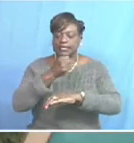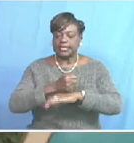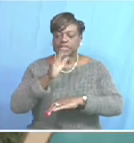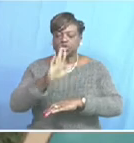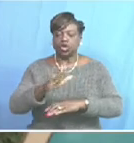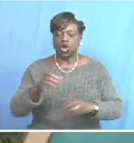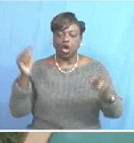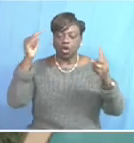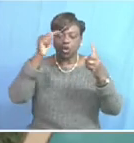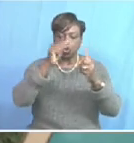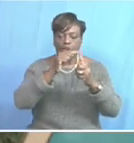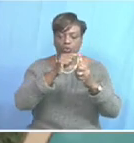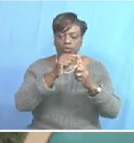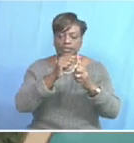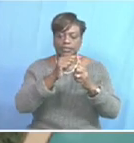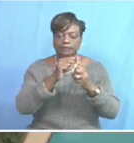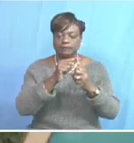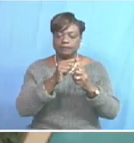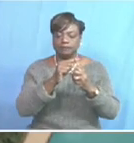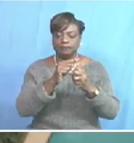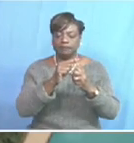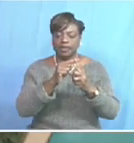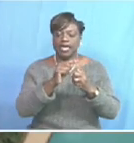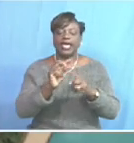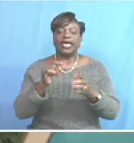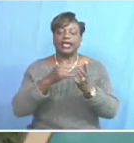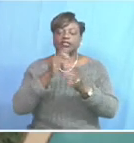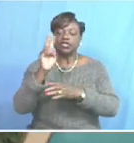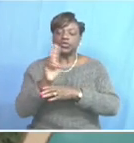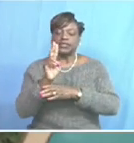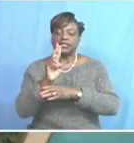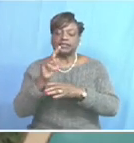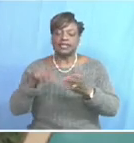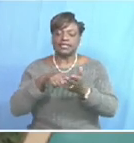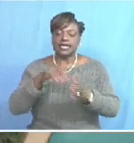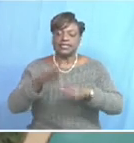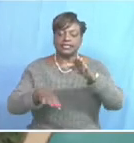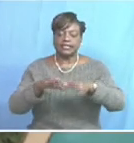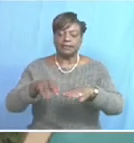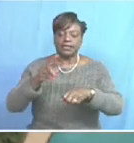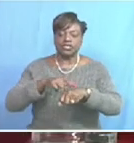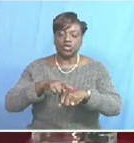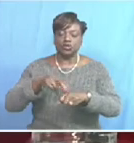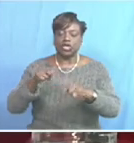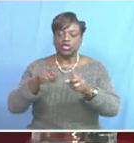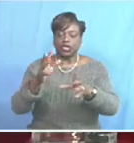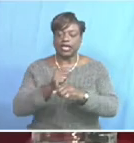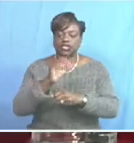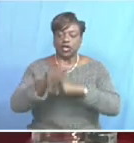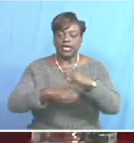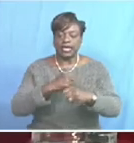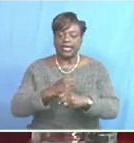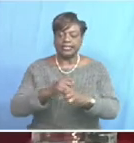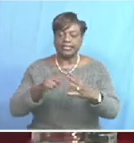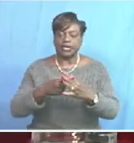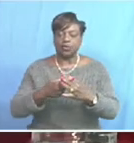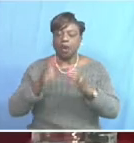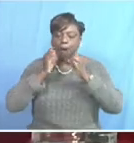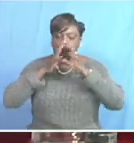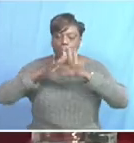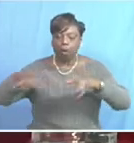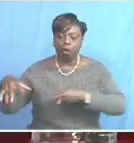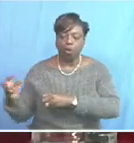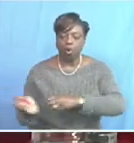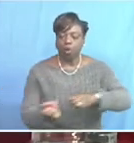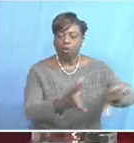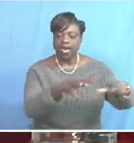entrepreneurial, philanthropic, and really use this as the stepping stone to get your year started. We were really blown away at